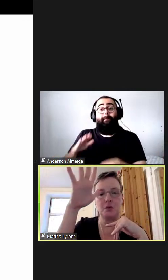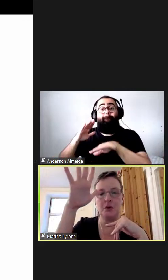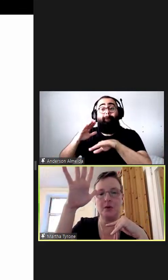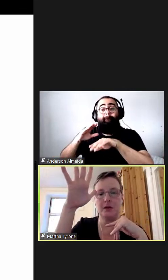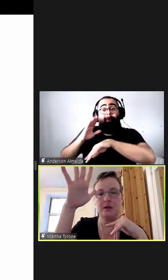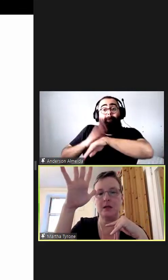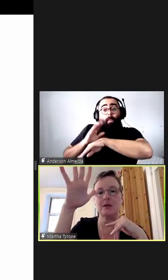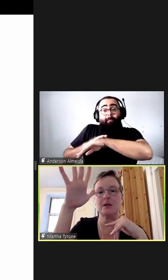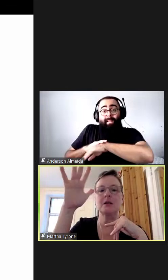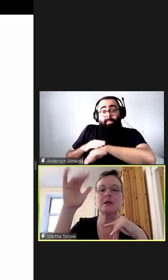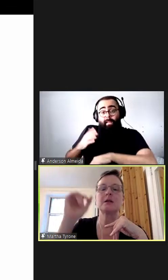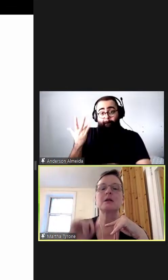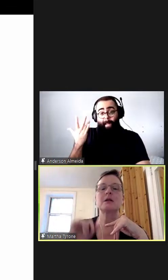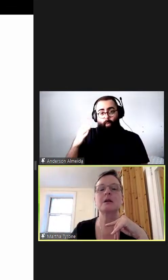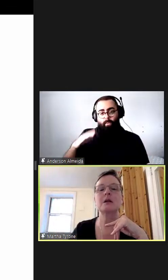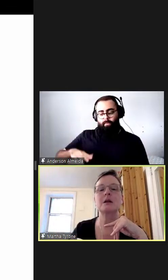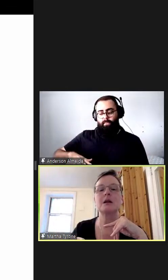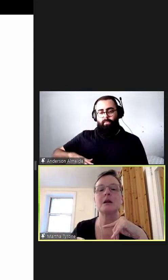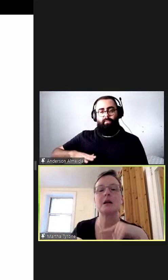moves towards the center,